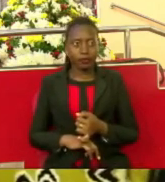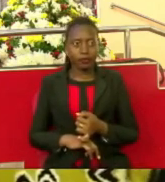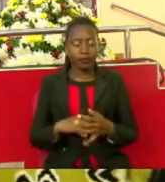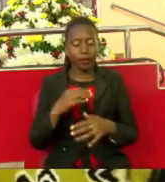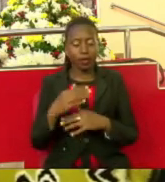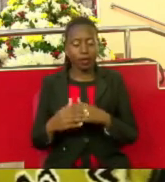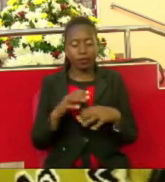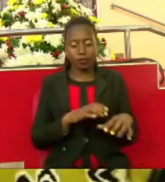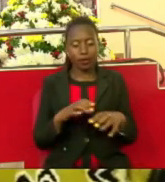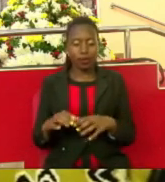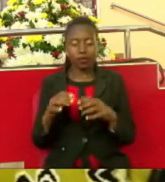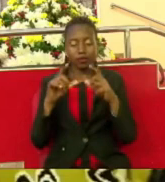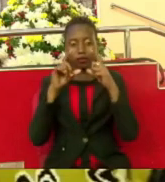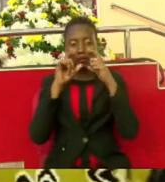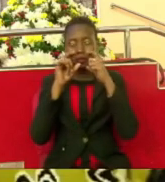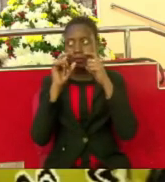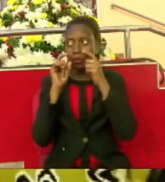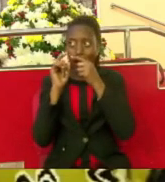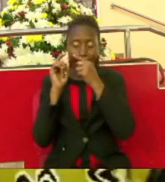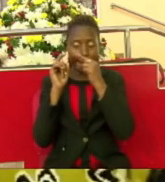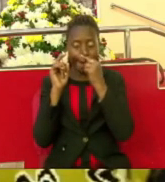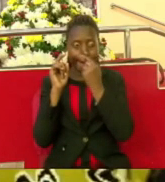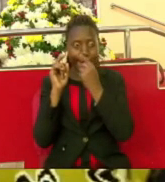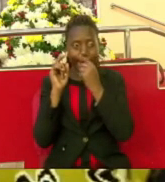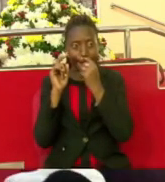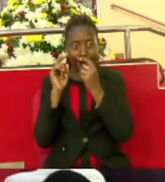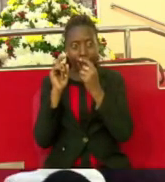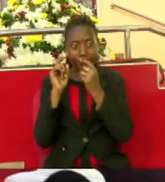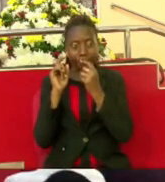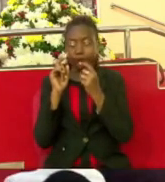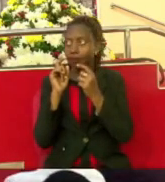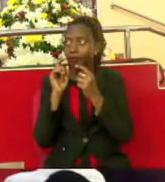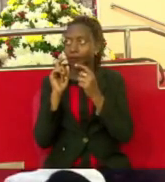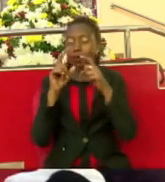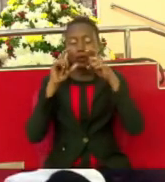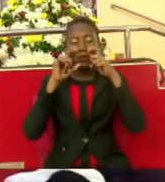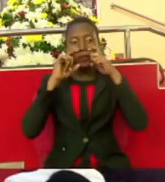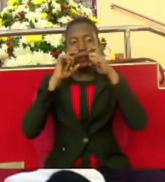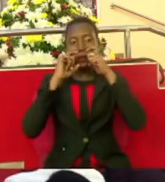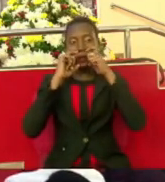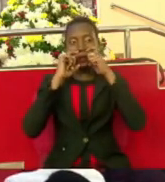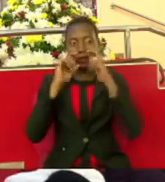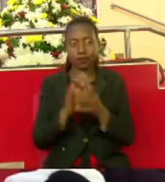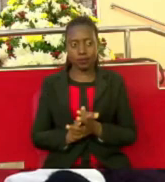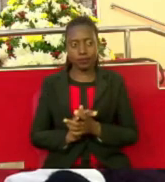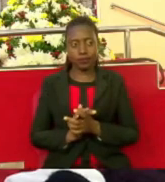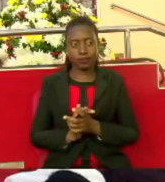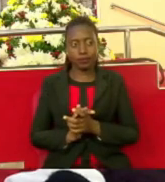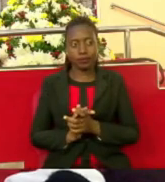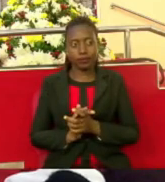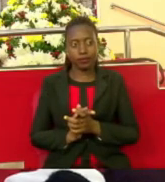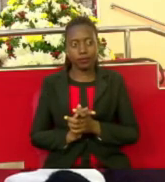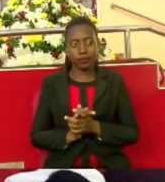wale wanane. Out of. Oh, aliwapoteza kwa sababu kuniradhi, kwa sababu ya ukimwi. Yes. That tells you when